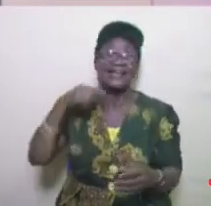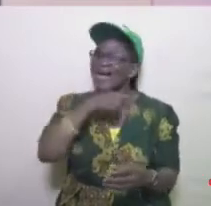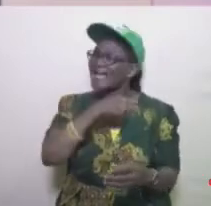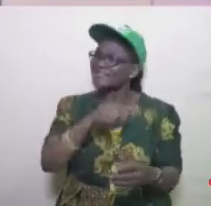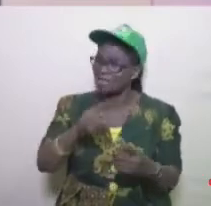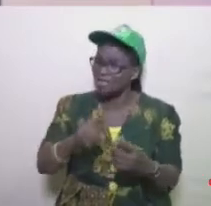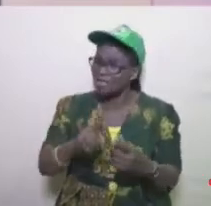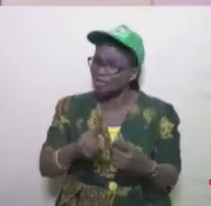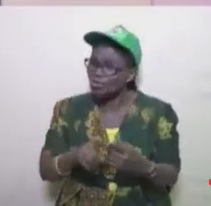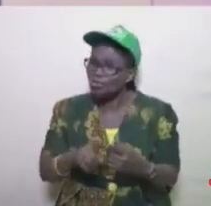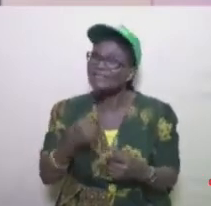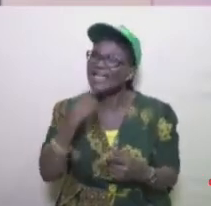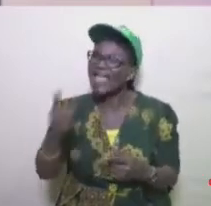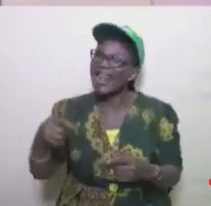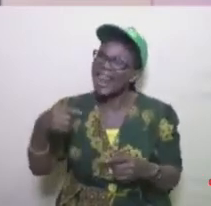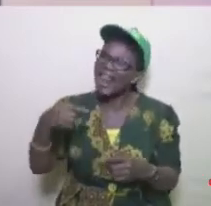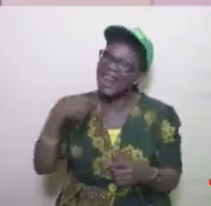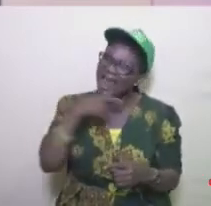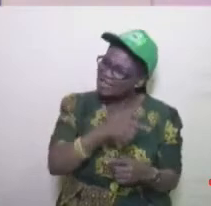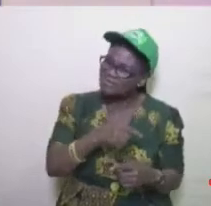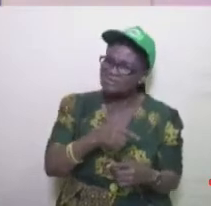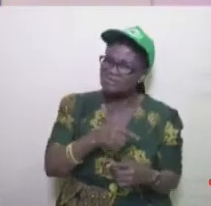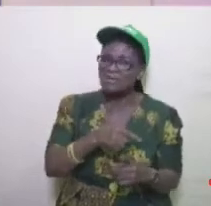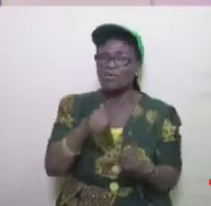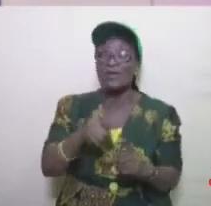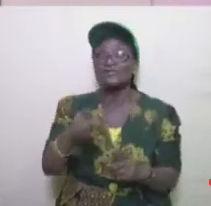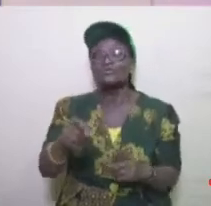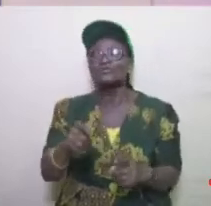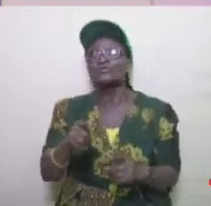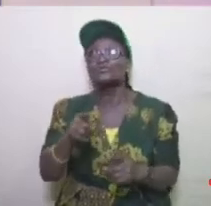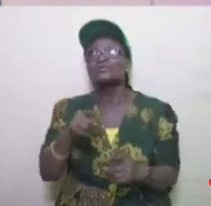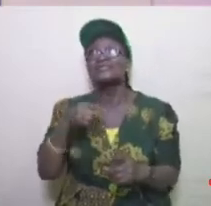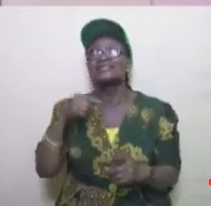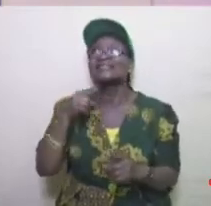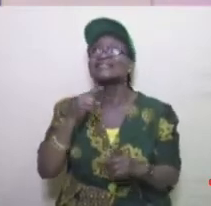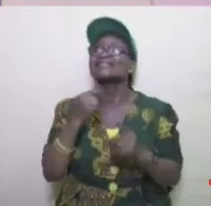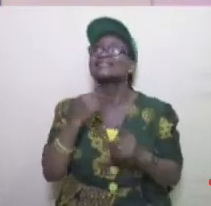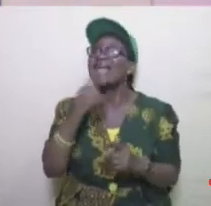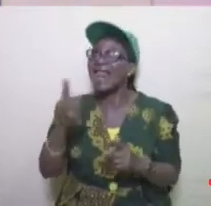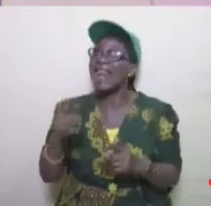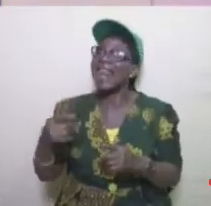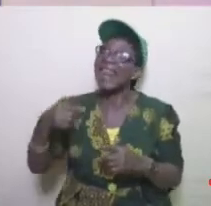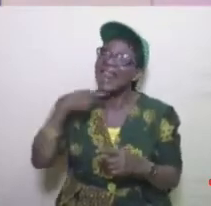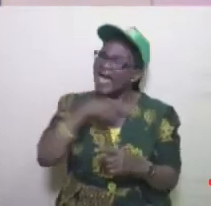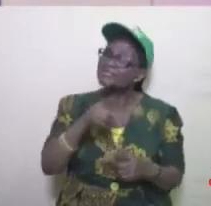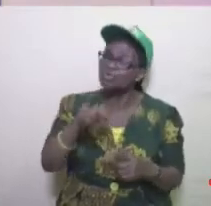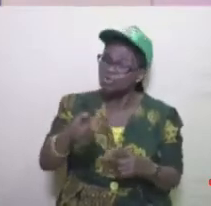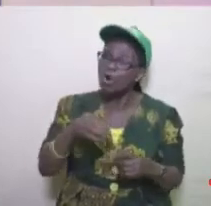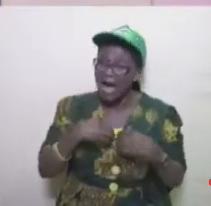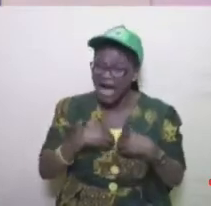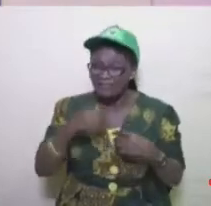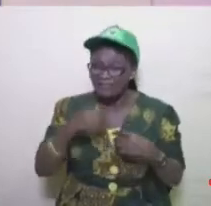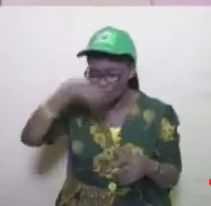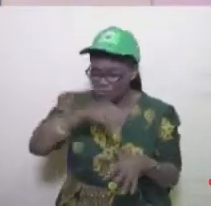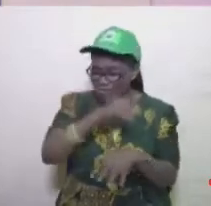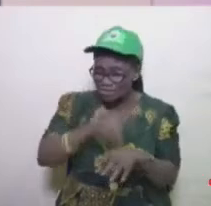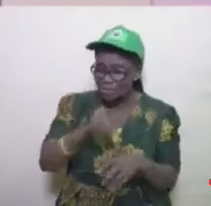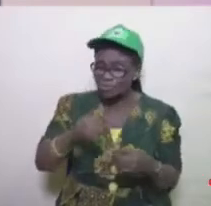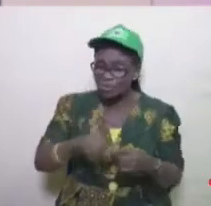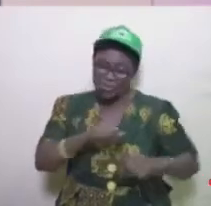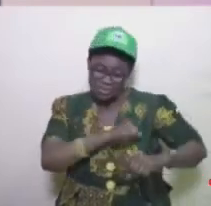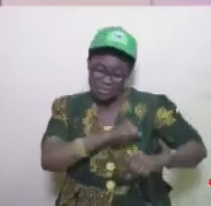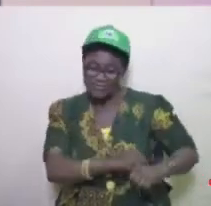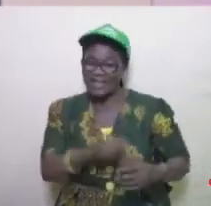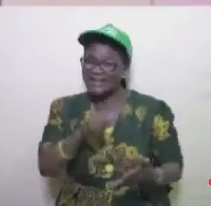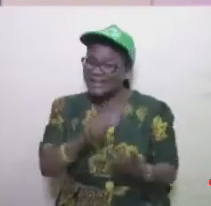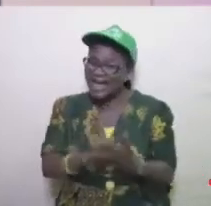lie, you need an advanced demonic wisdom to defend that lie. And as you are defending it, the lie